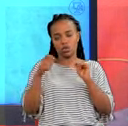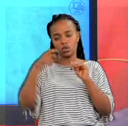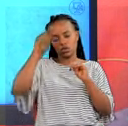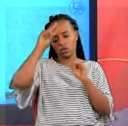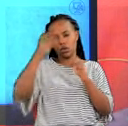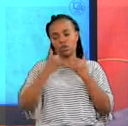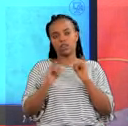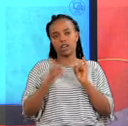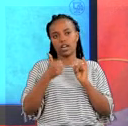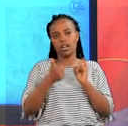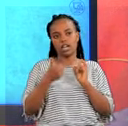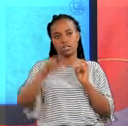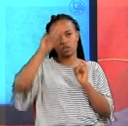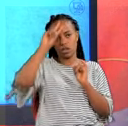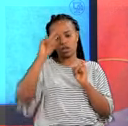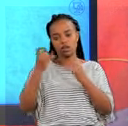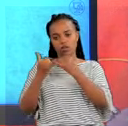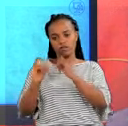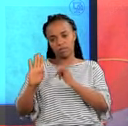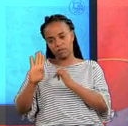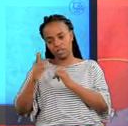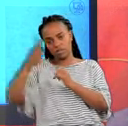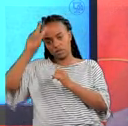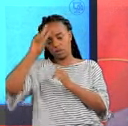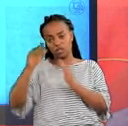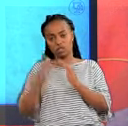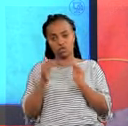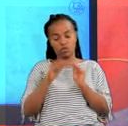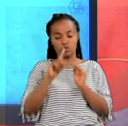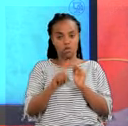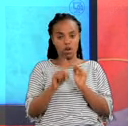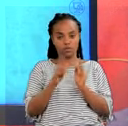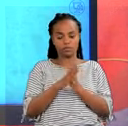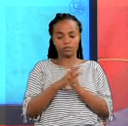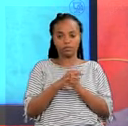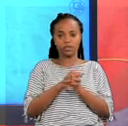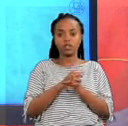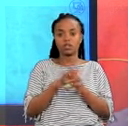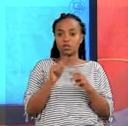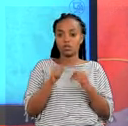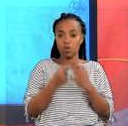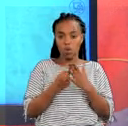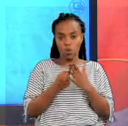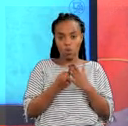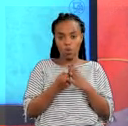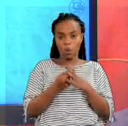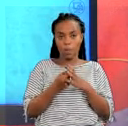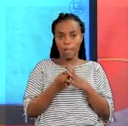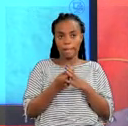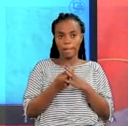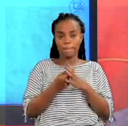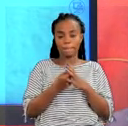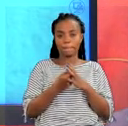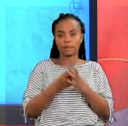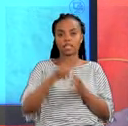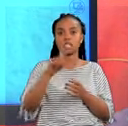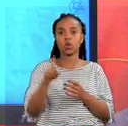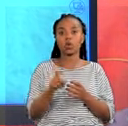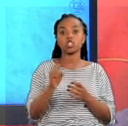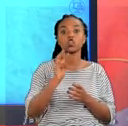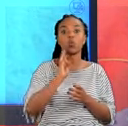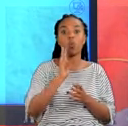squared over b squared is equal to 1. So the equation will